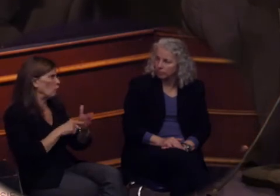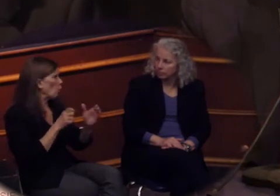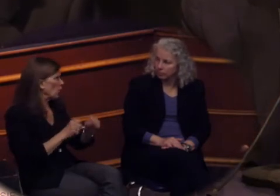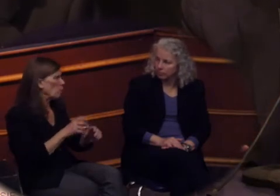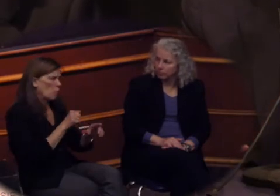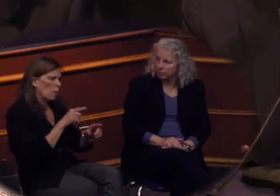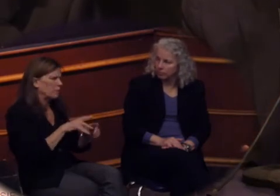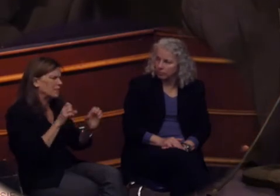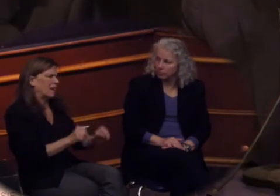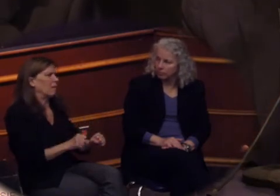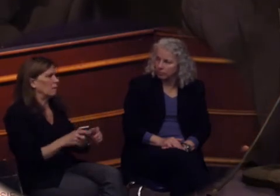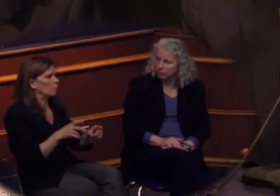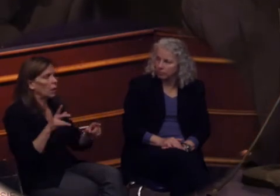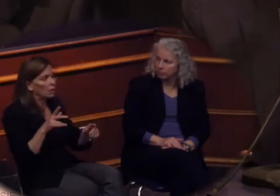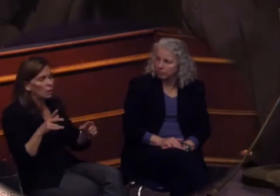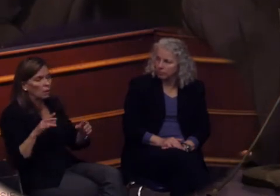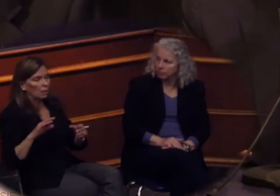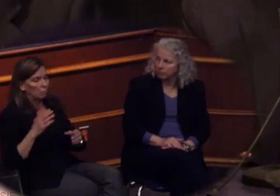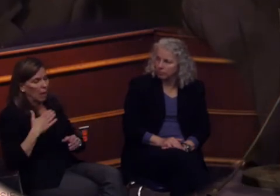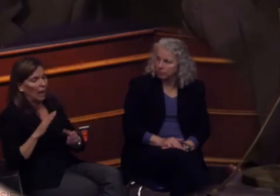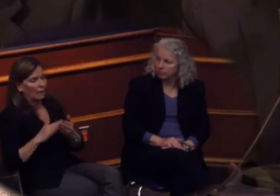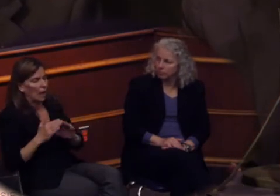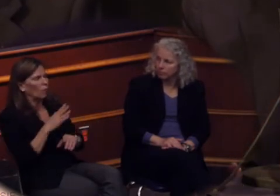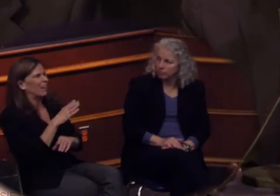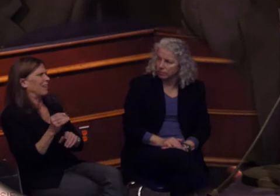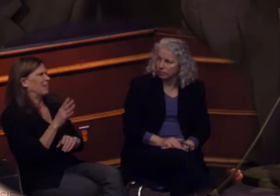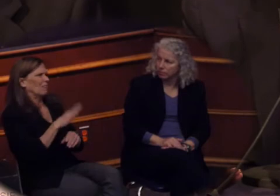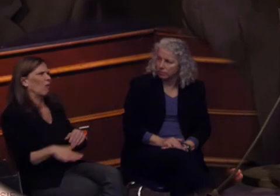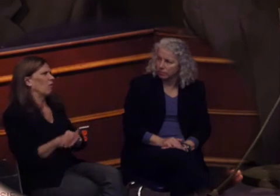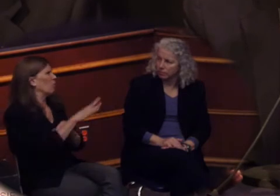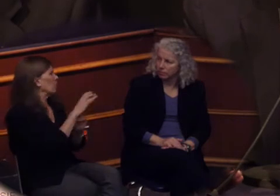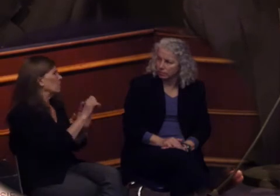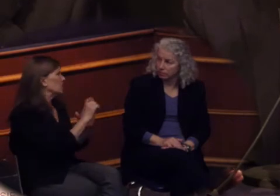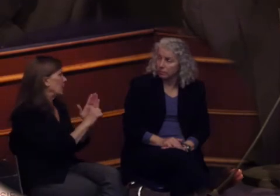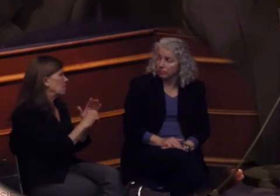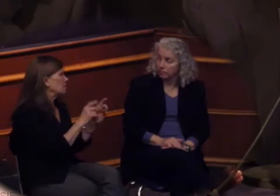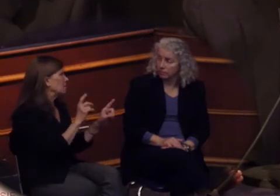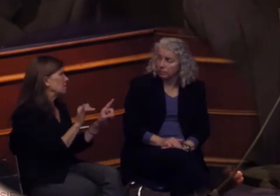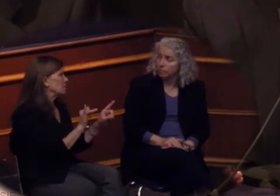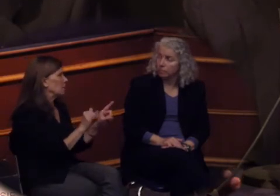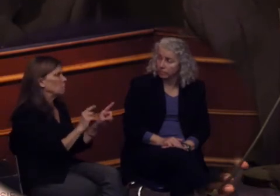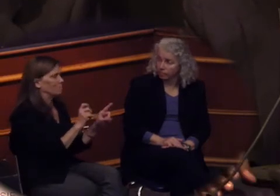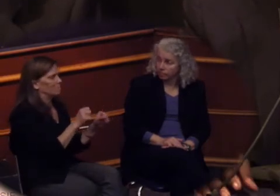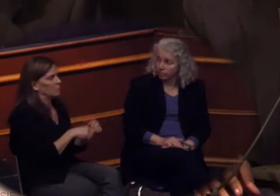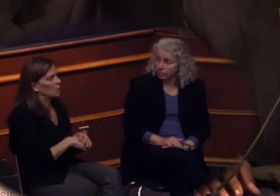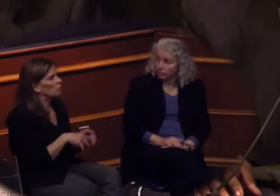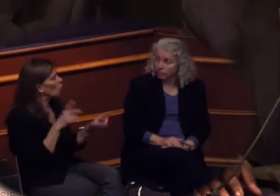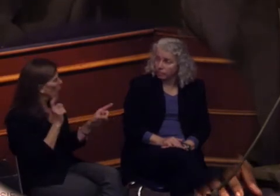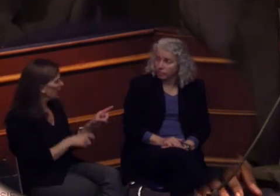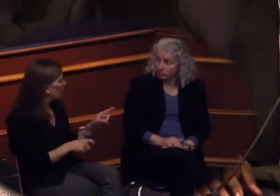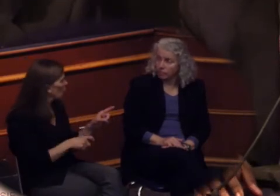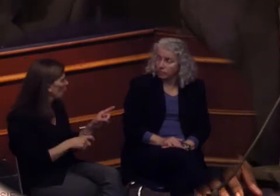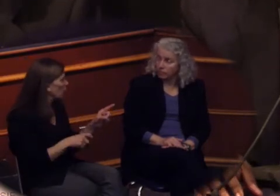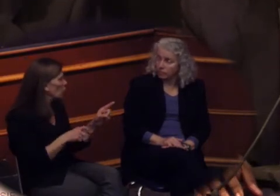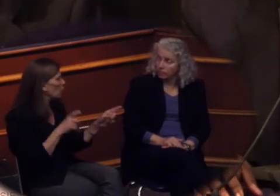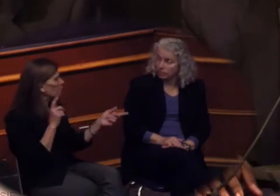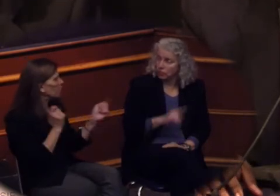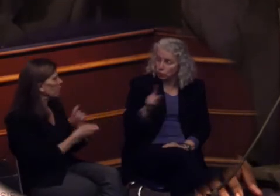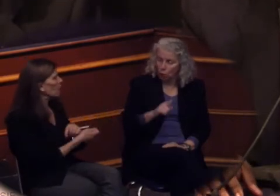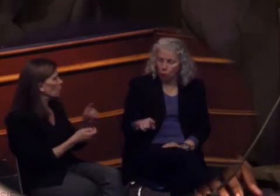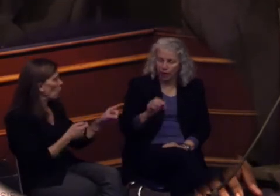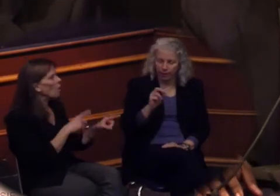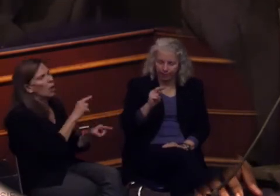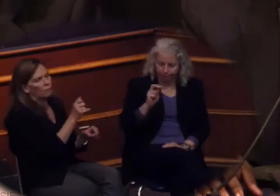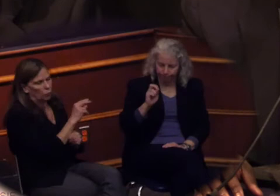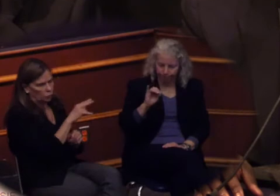at the statewide level. Three things I think that are important. Number one, we need zoning reform. So that every city and town is